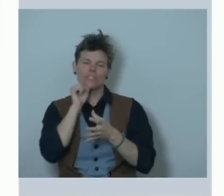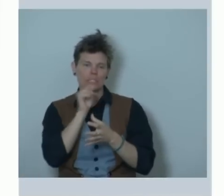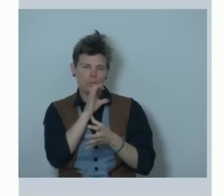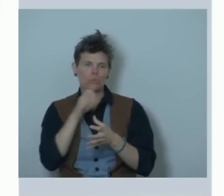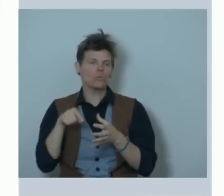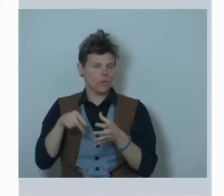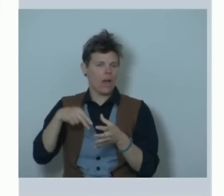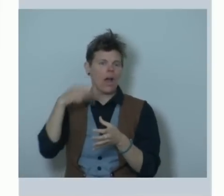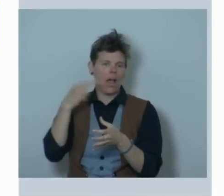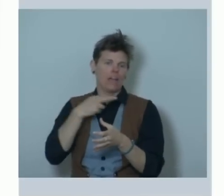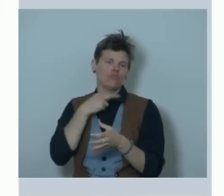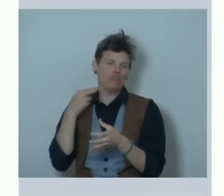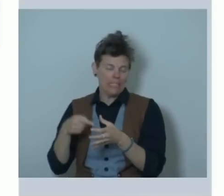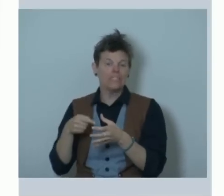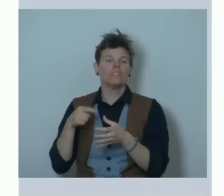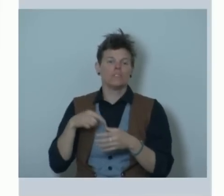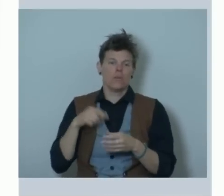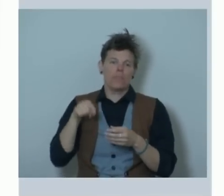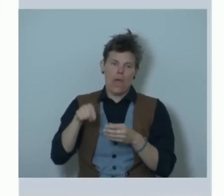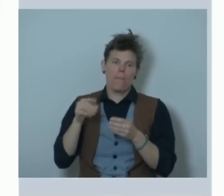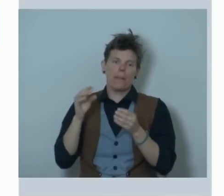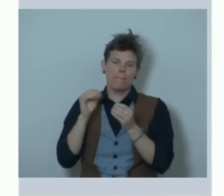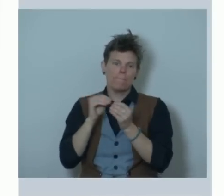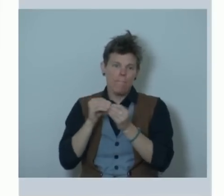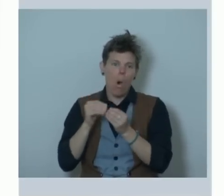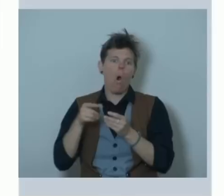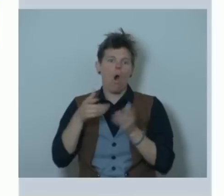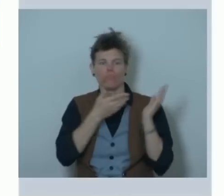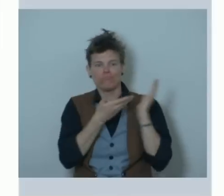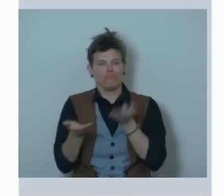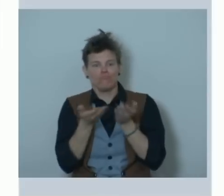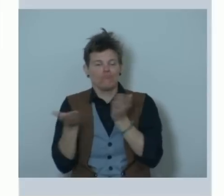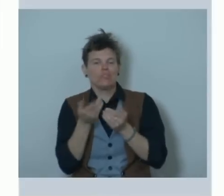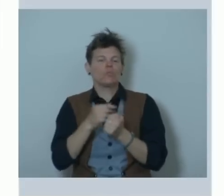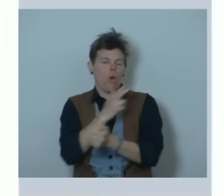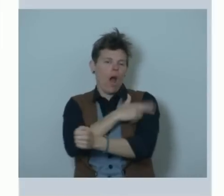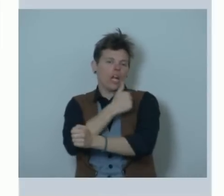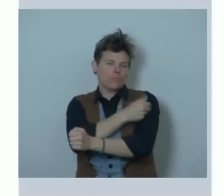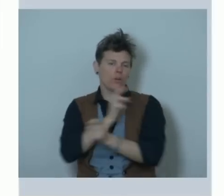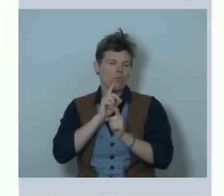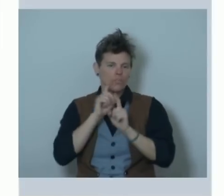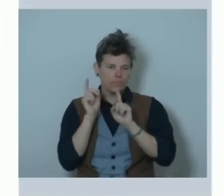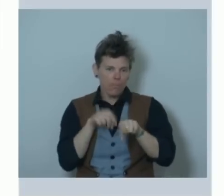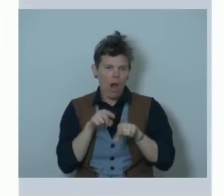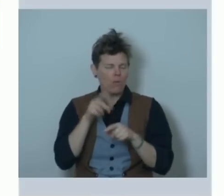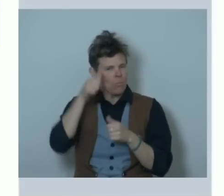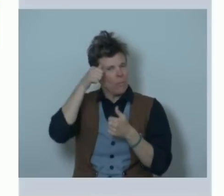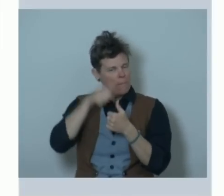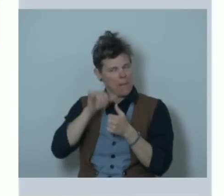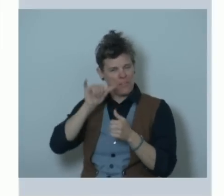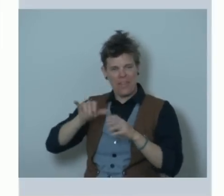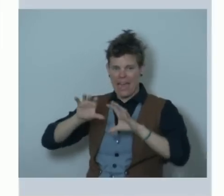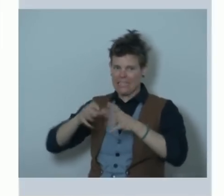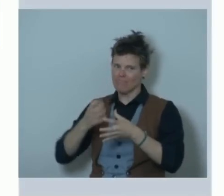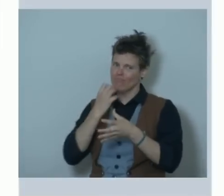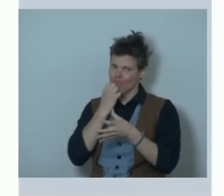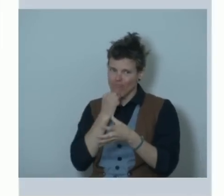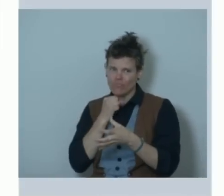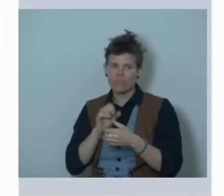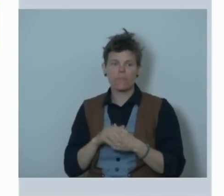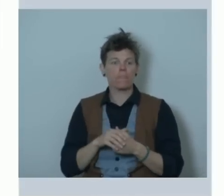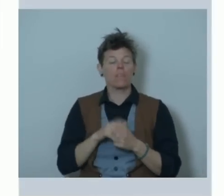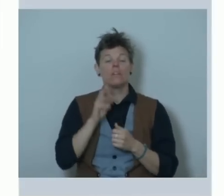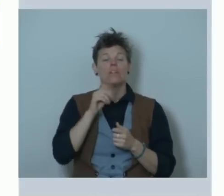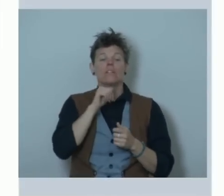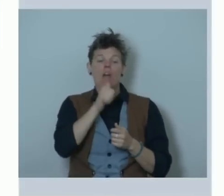And that's the other thing we have to be mindful of. All right, I already talked about it. You can see some non-essential businesses, right, could